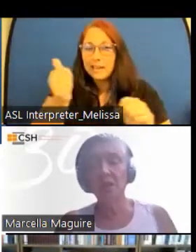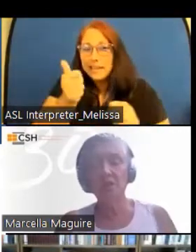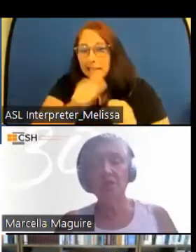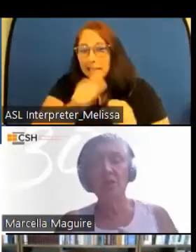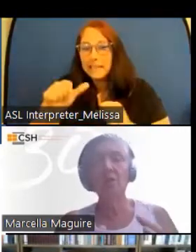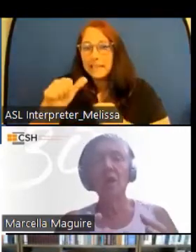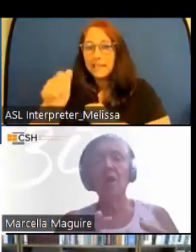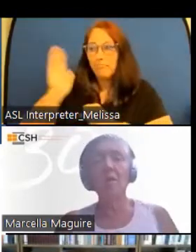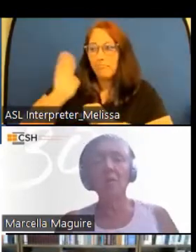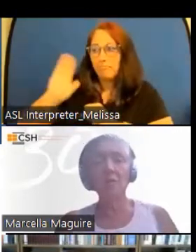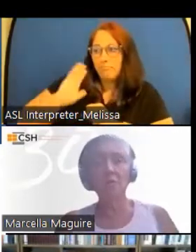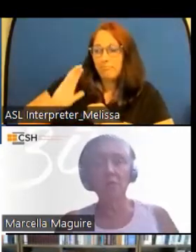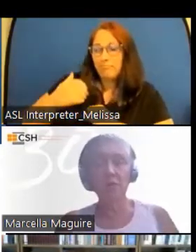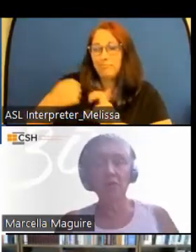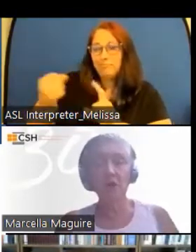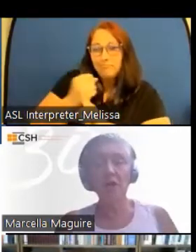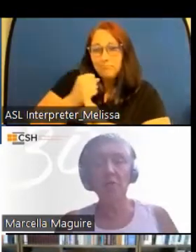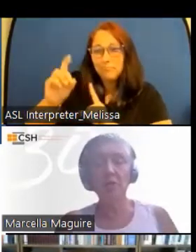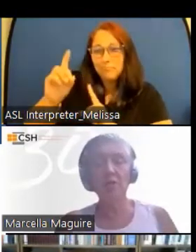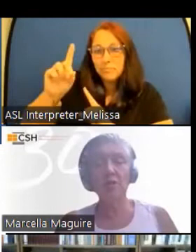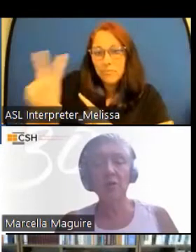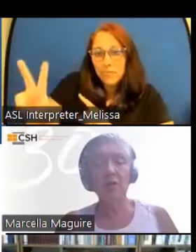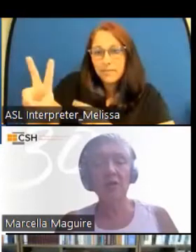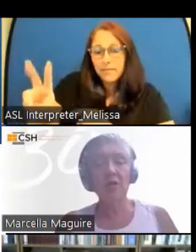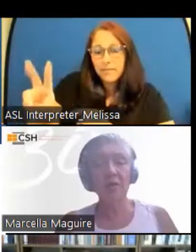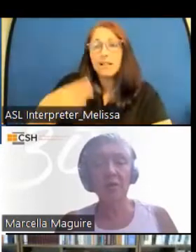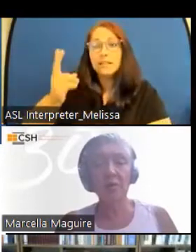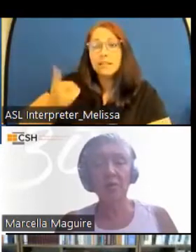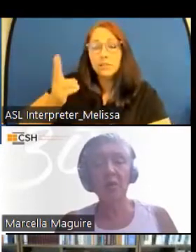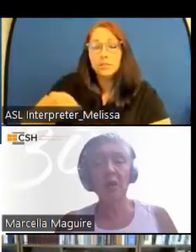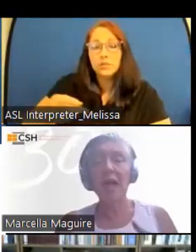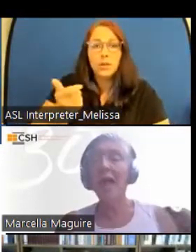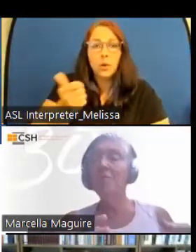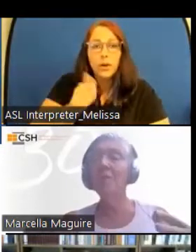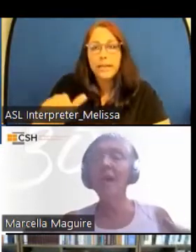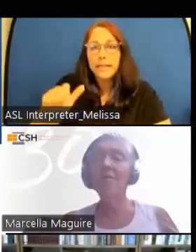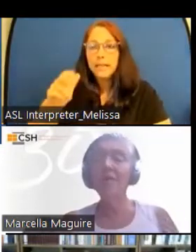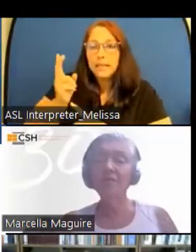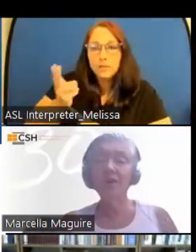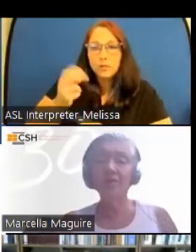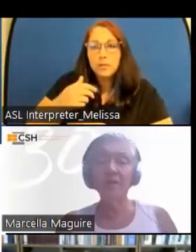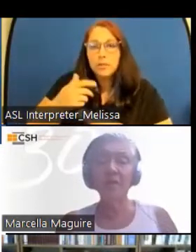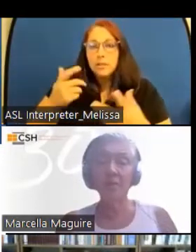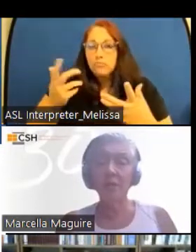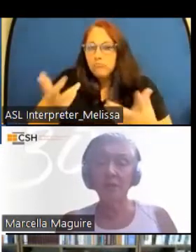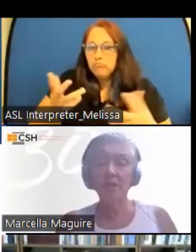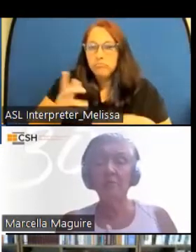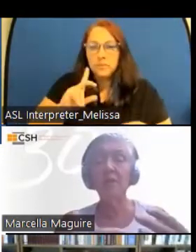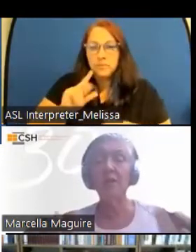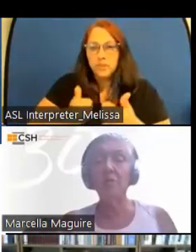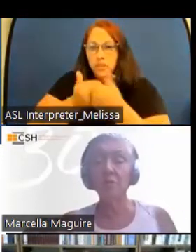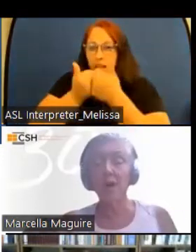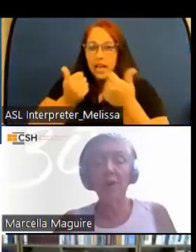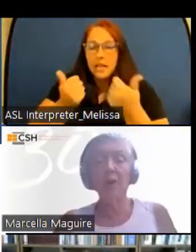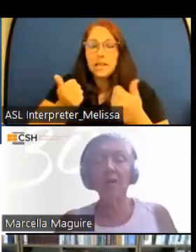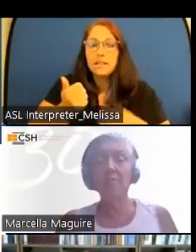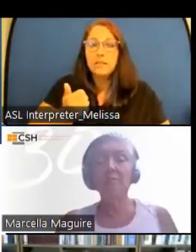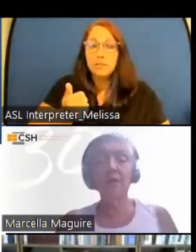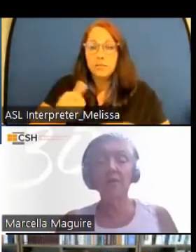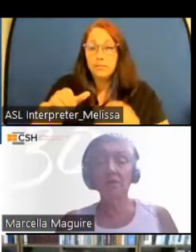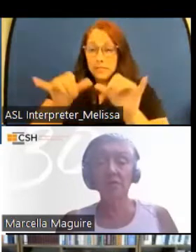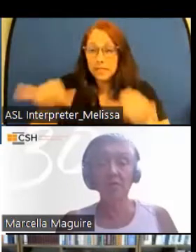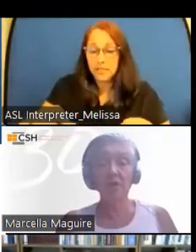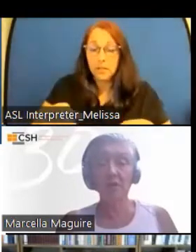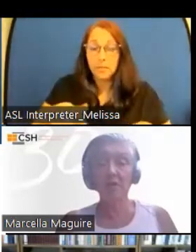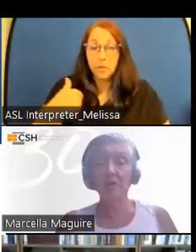abuse histories, who've been really challenged by their community and their family members. And we have these very separate systems that grew up in